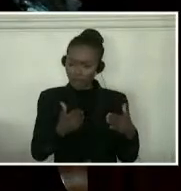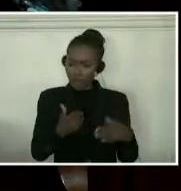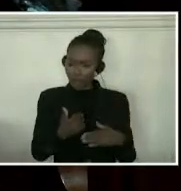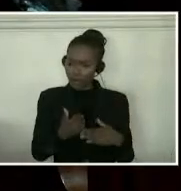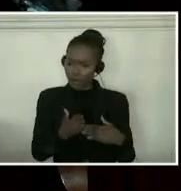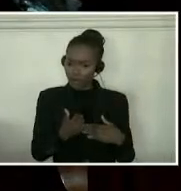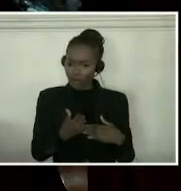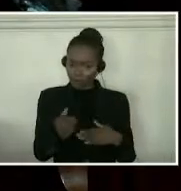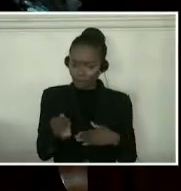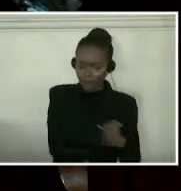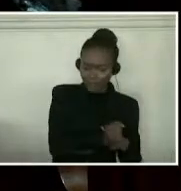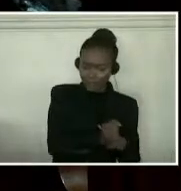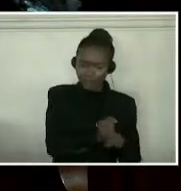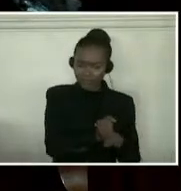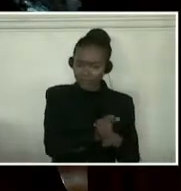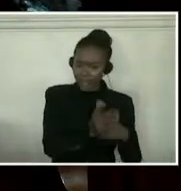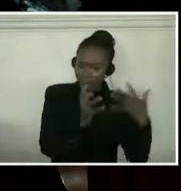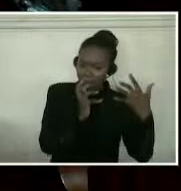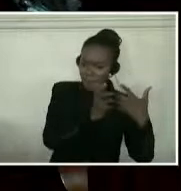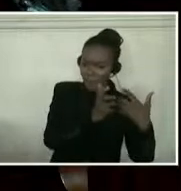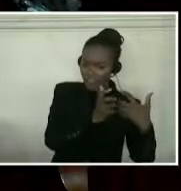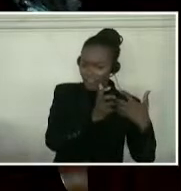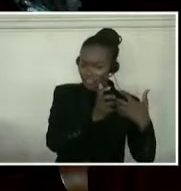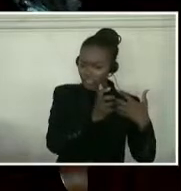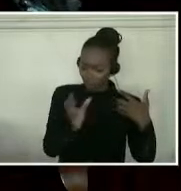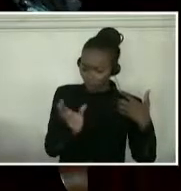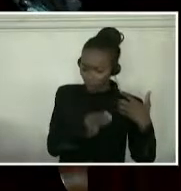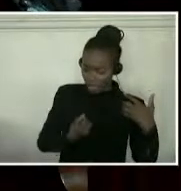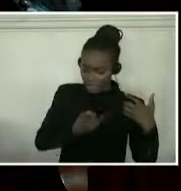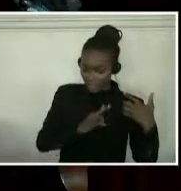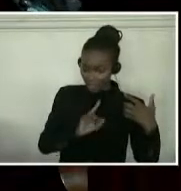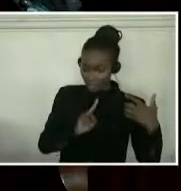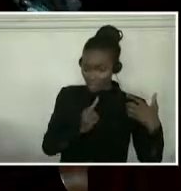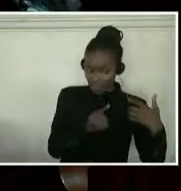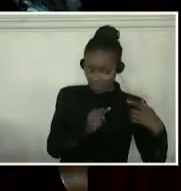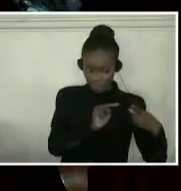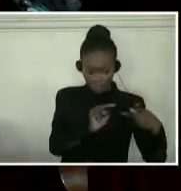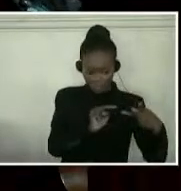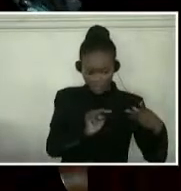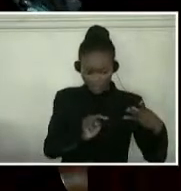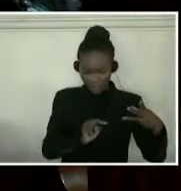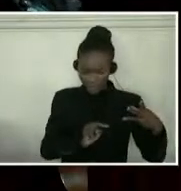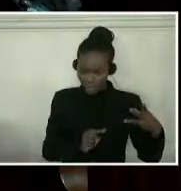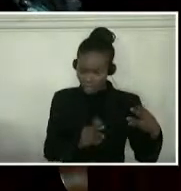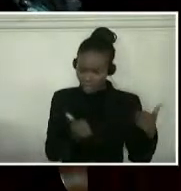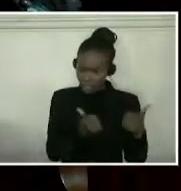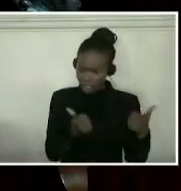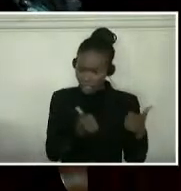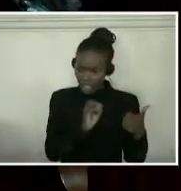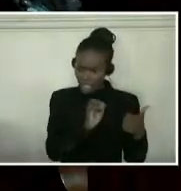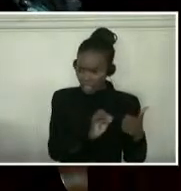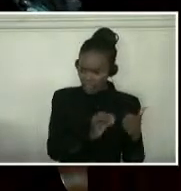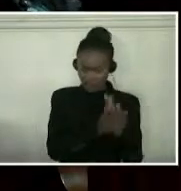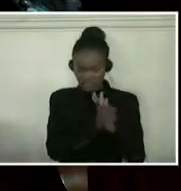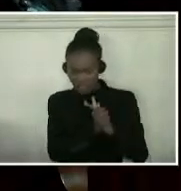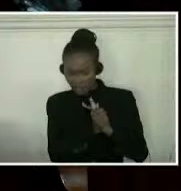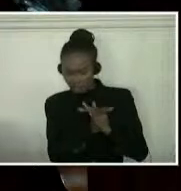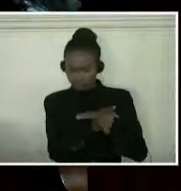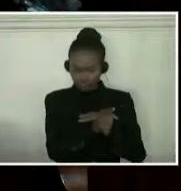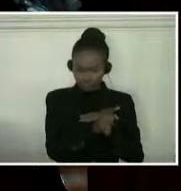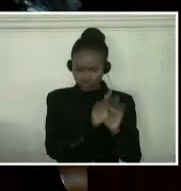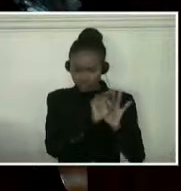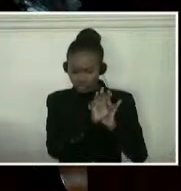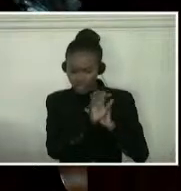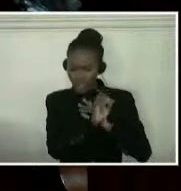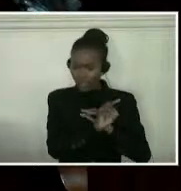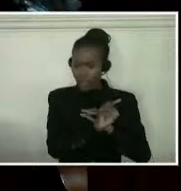matching all the employees that you are having in the department as we are matching the department